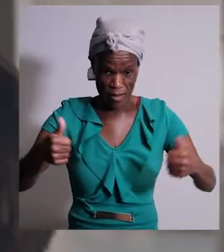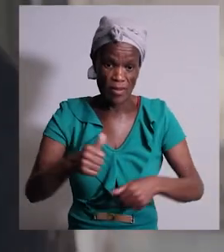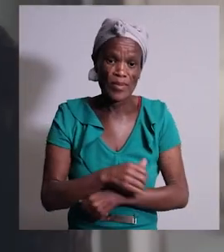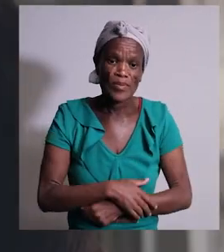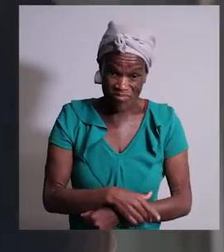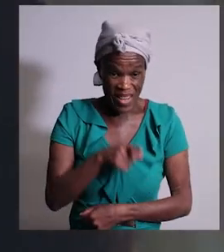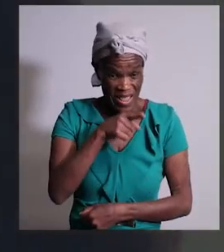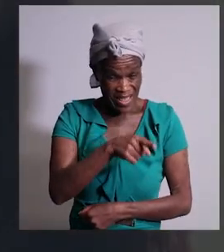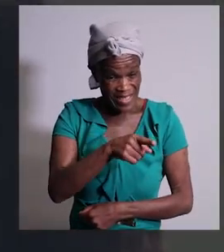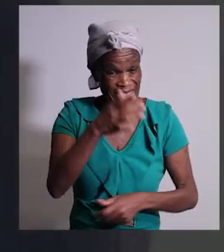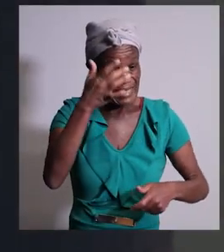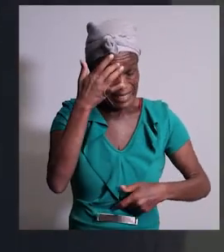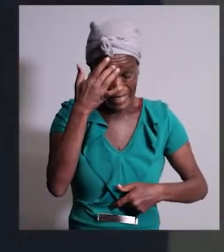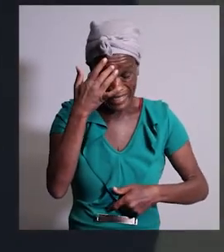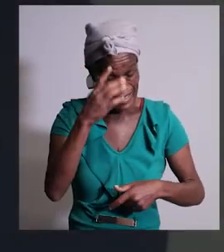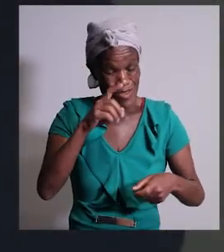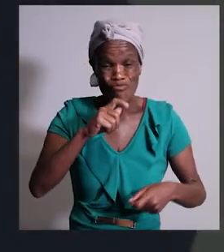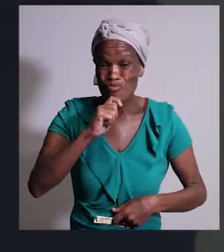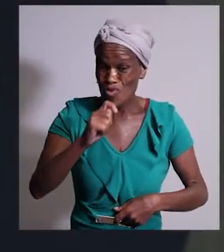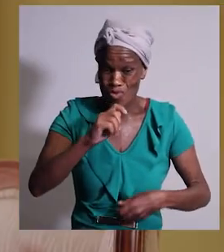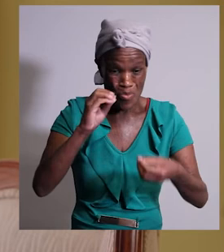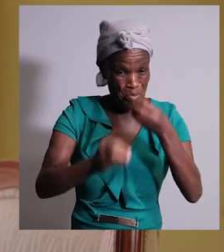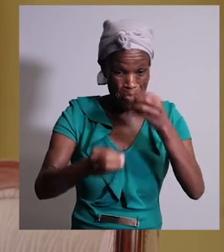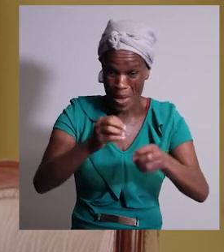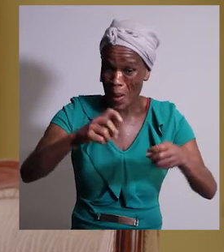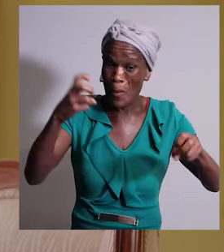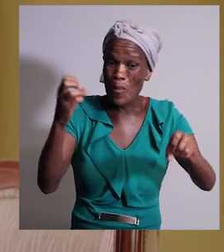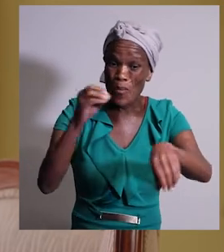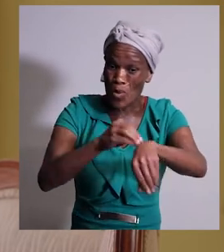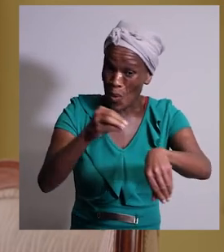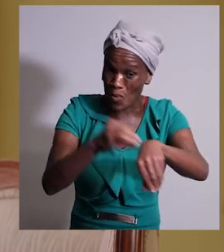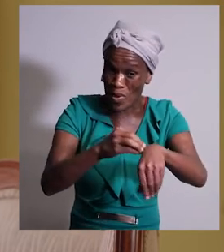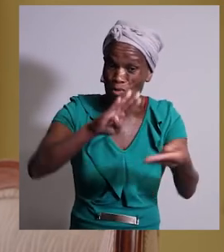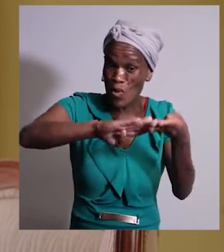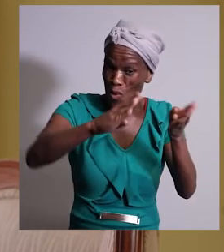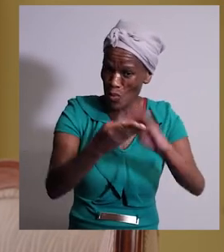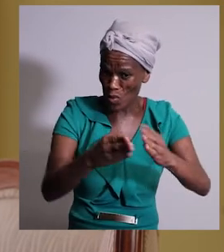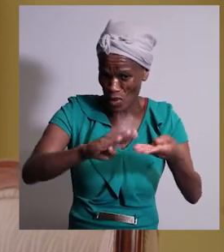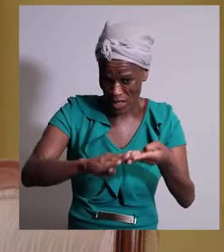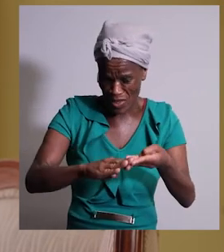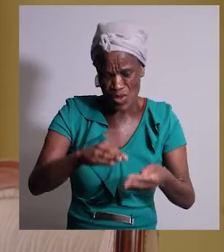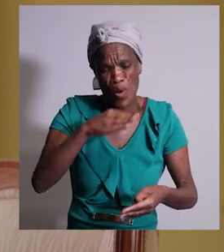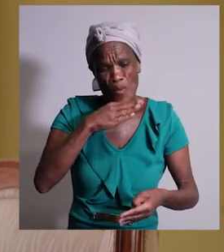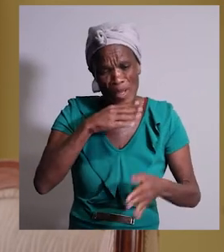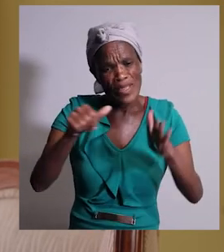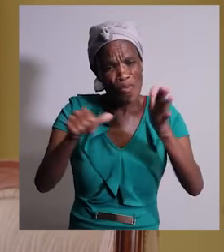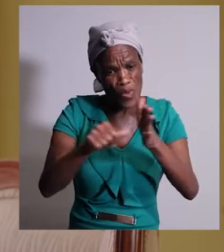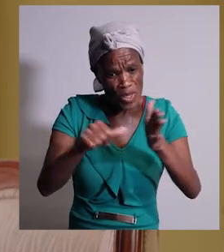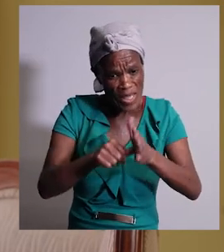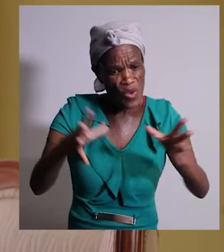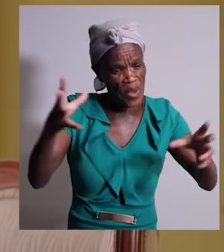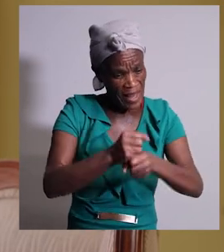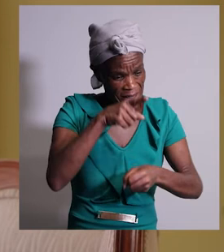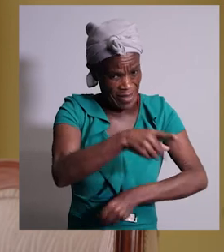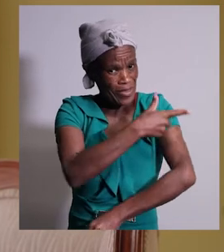This pandemic has caused enough damage to society. Let us all receive this vaccine so that we can get